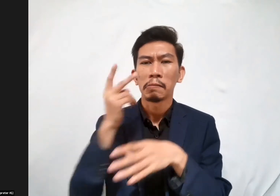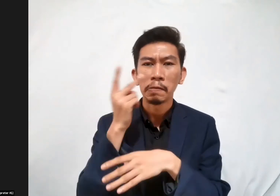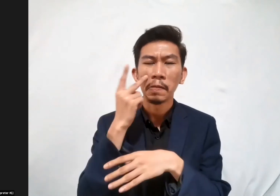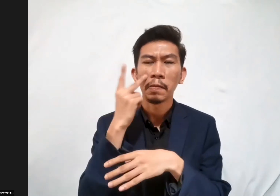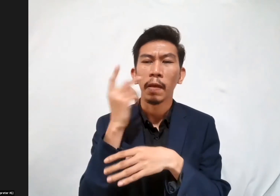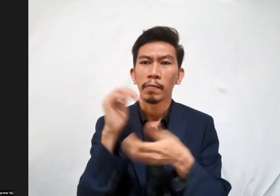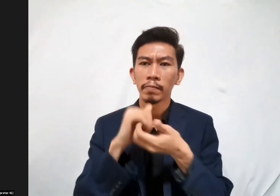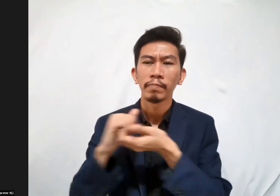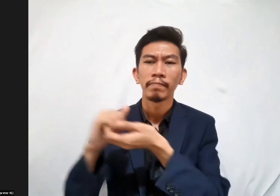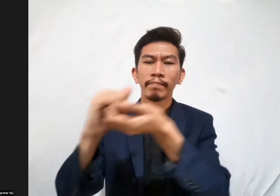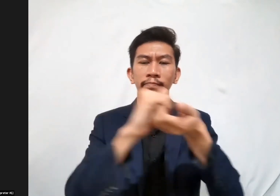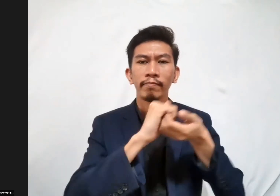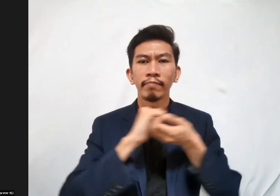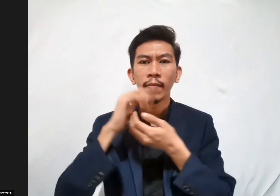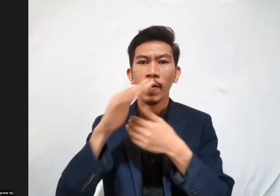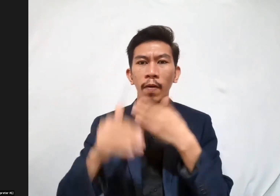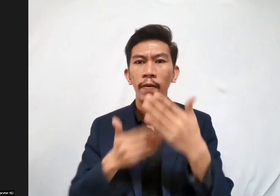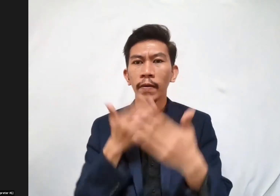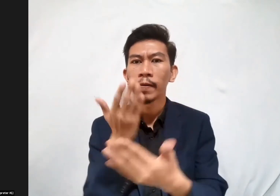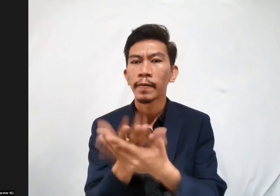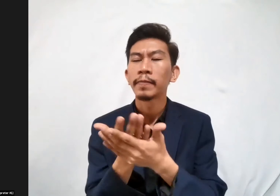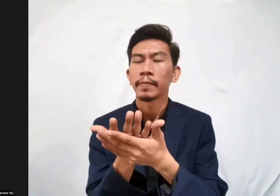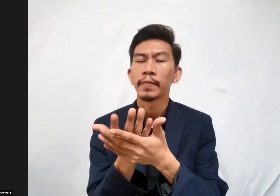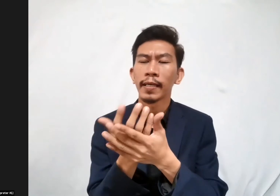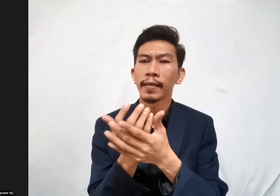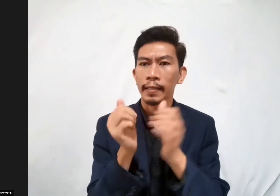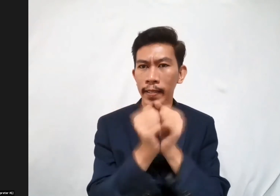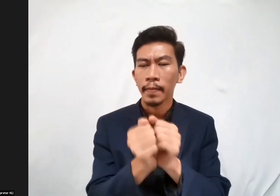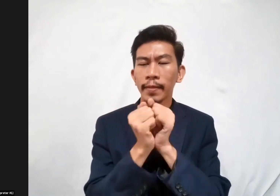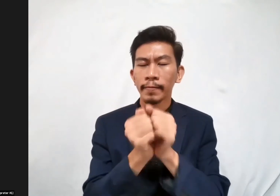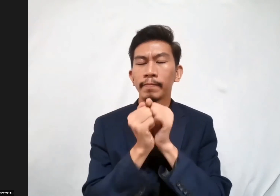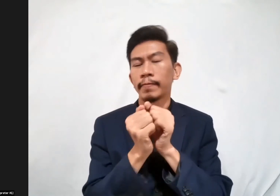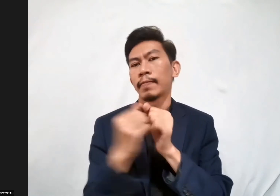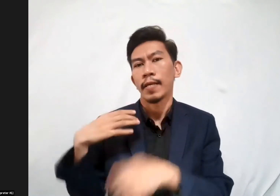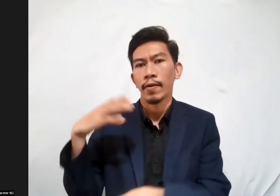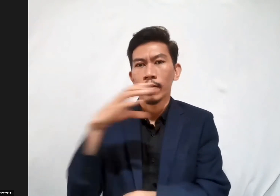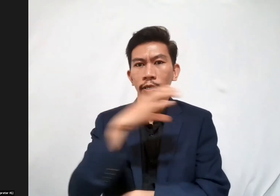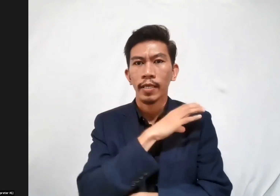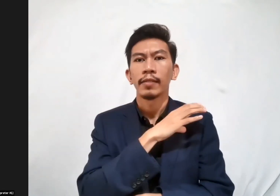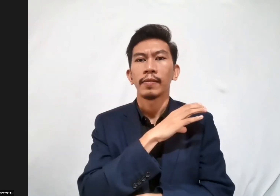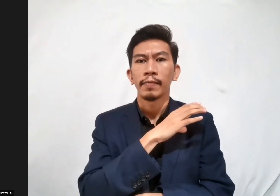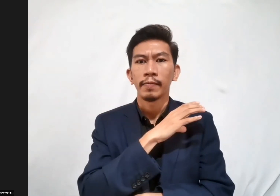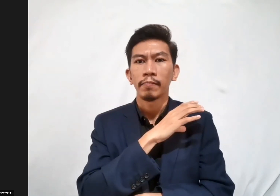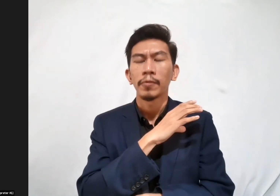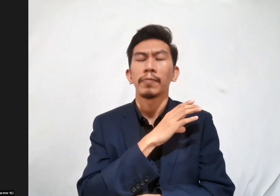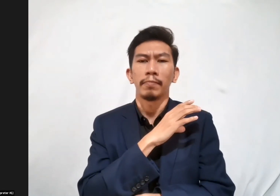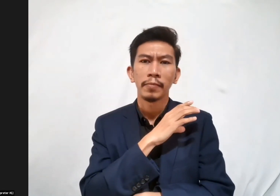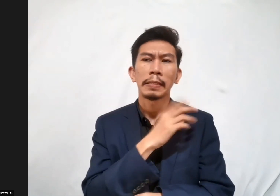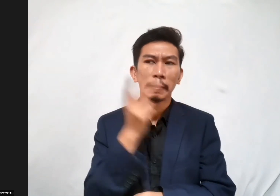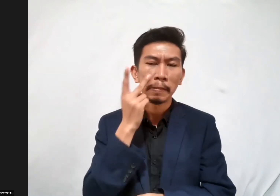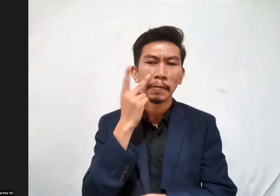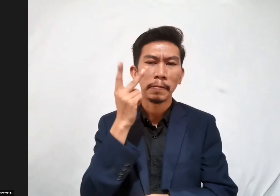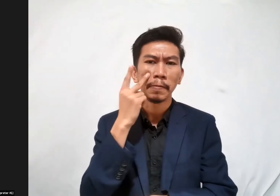with our allies in the legislature to ensure that we will have appropriate,